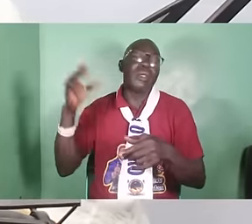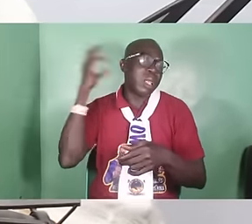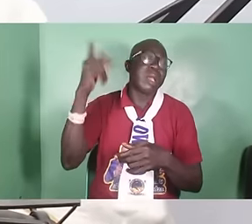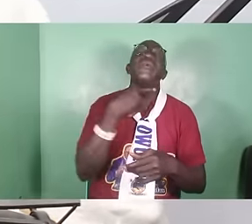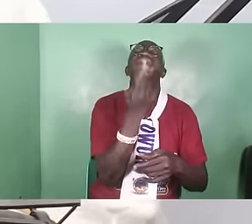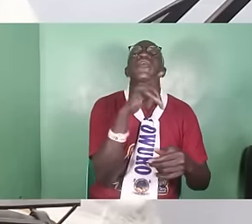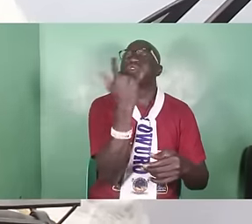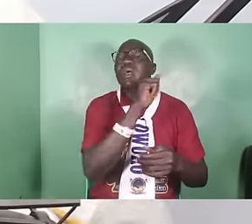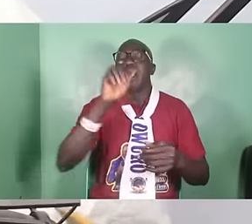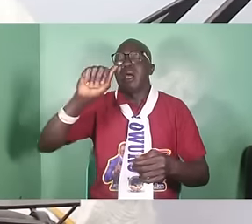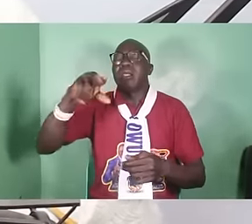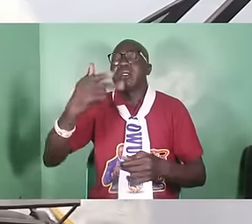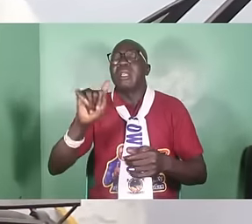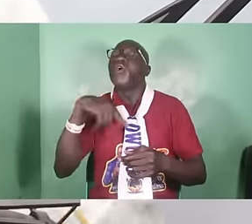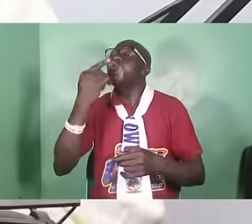them to people to hear.